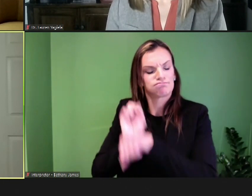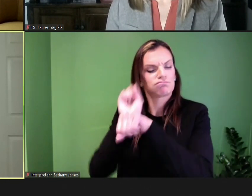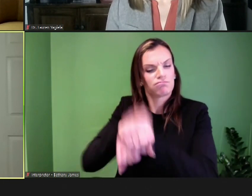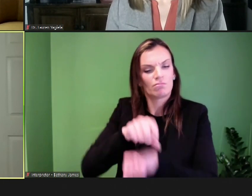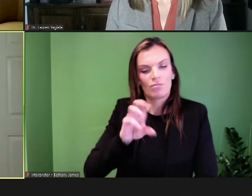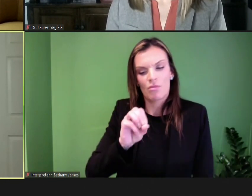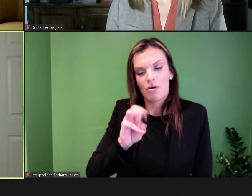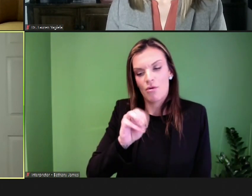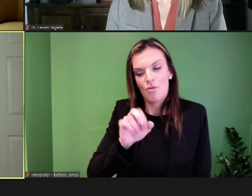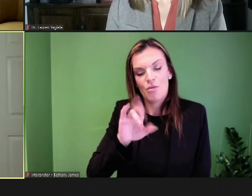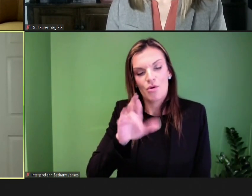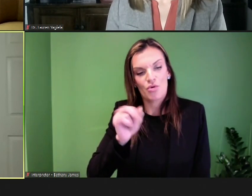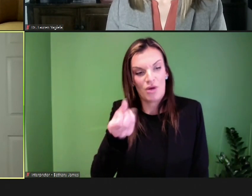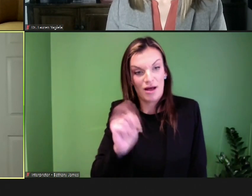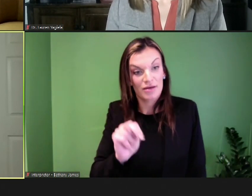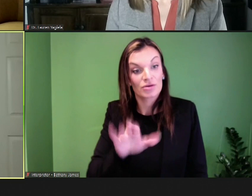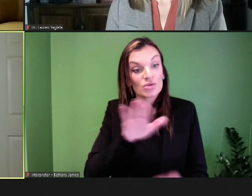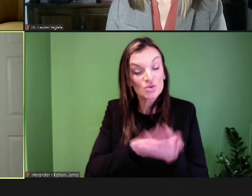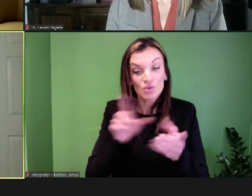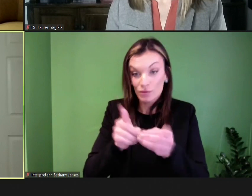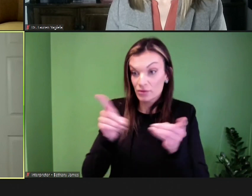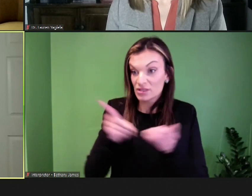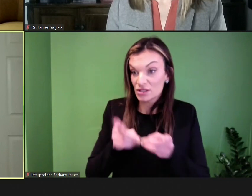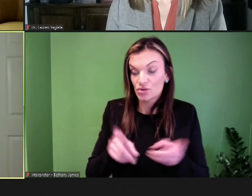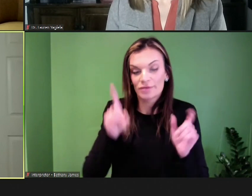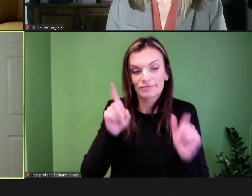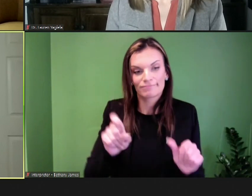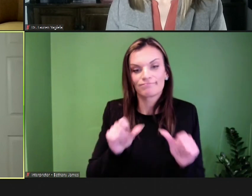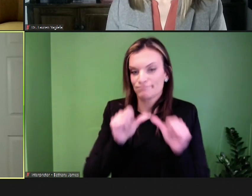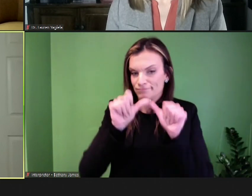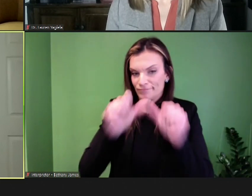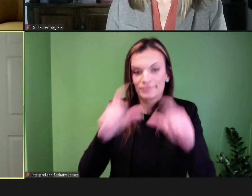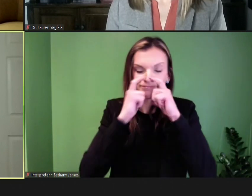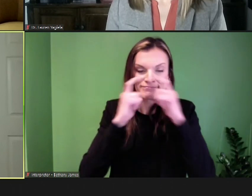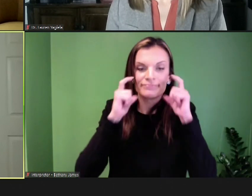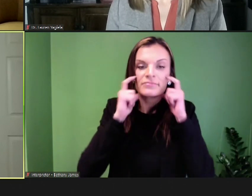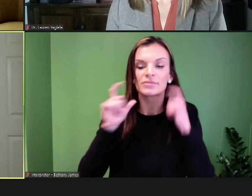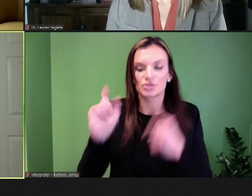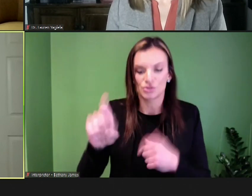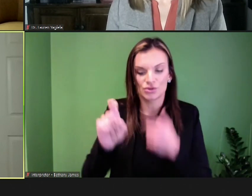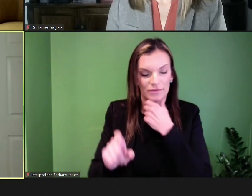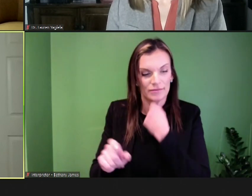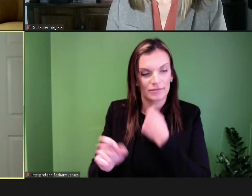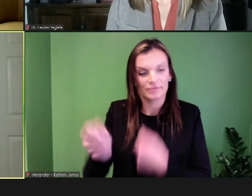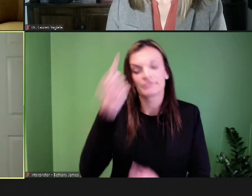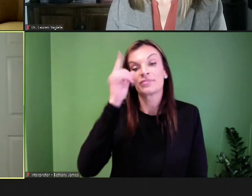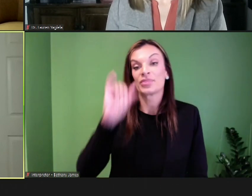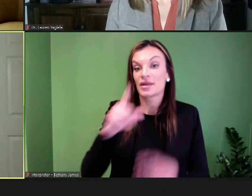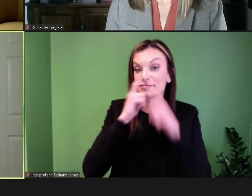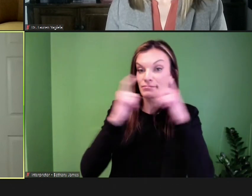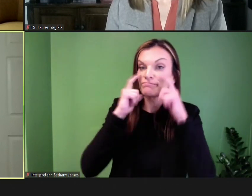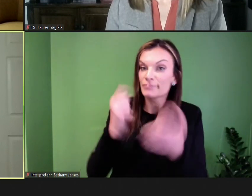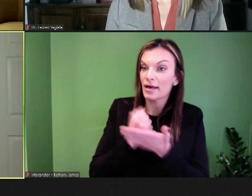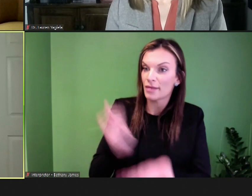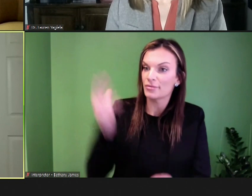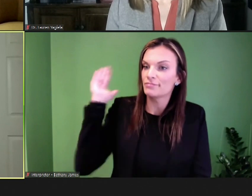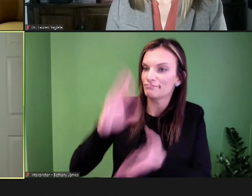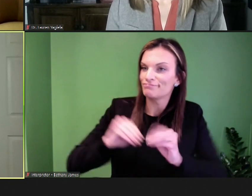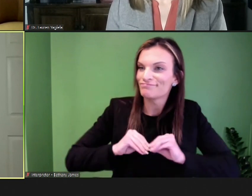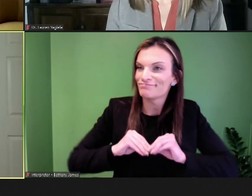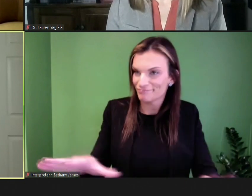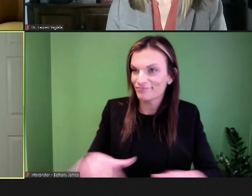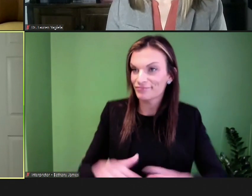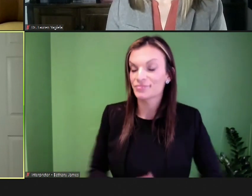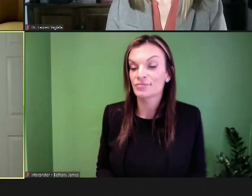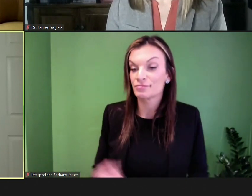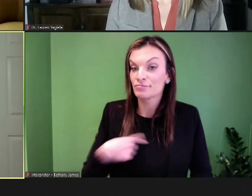Again, school districts should adopt or maintain universal masking to layer strategies that prevent the spread of COVID-19. We're